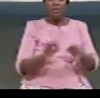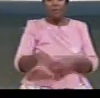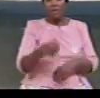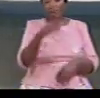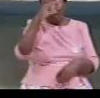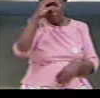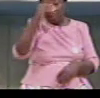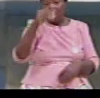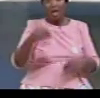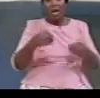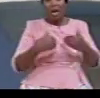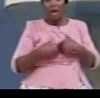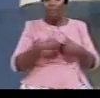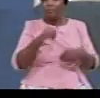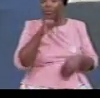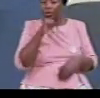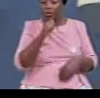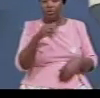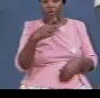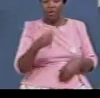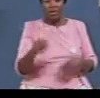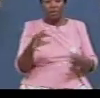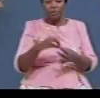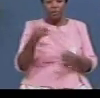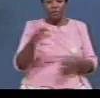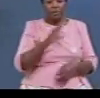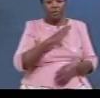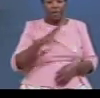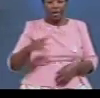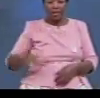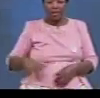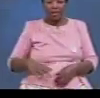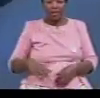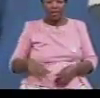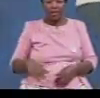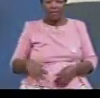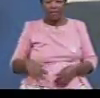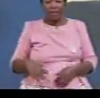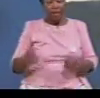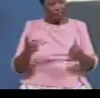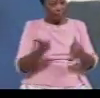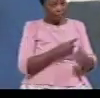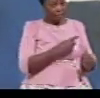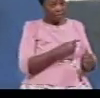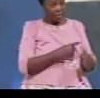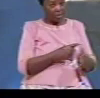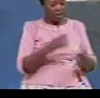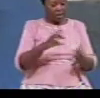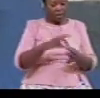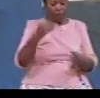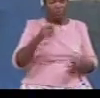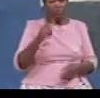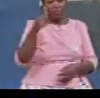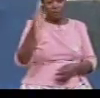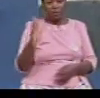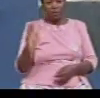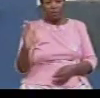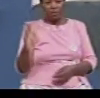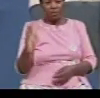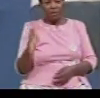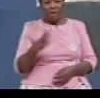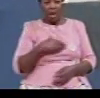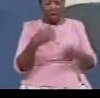not the Spirit of Christ, first of all, Spirit of God, and